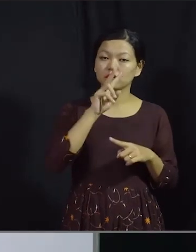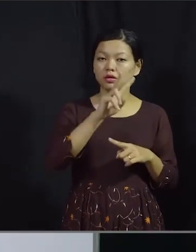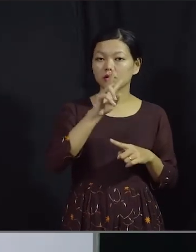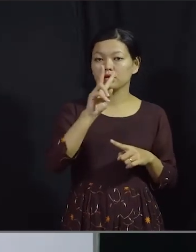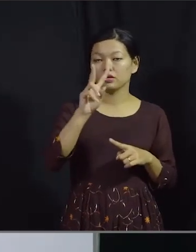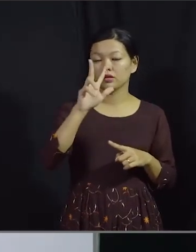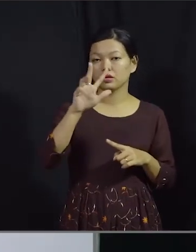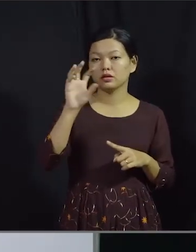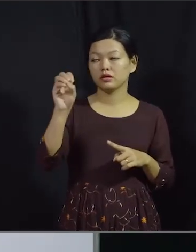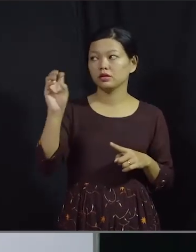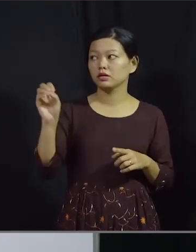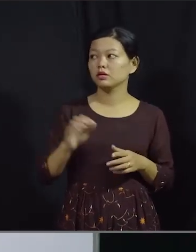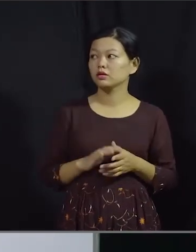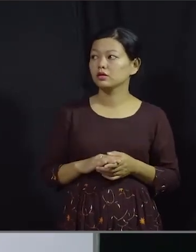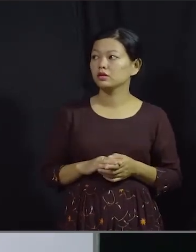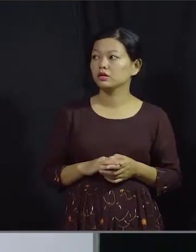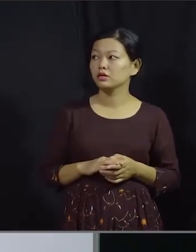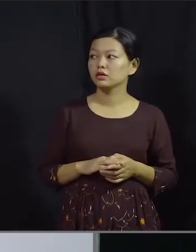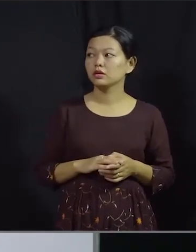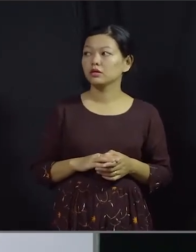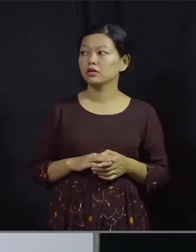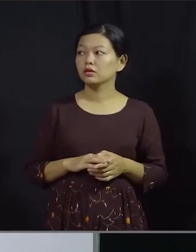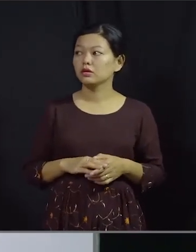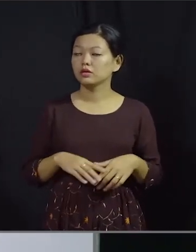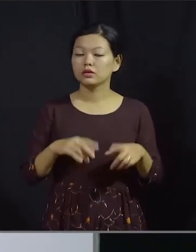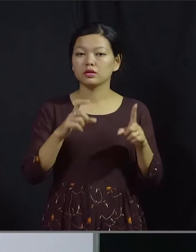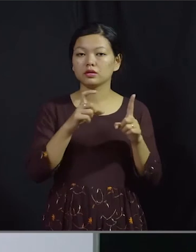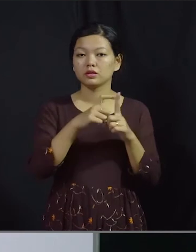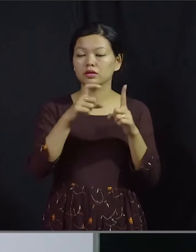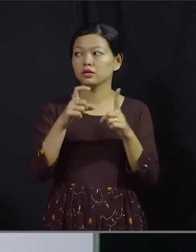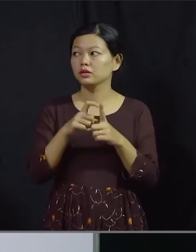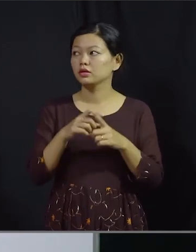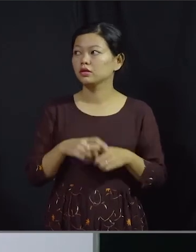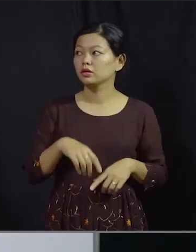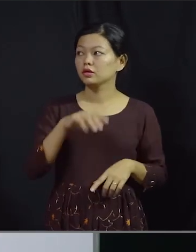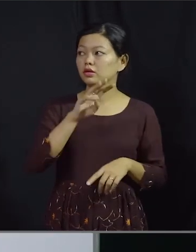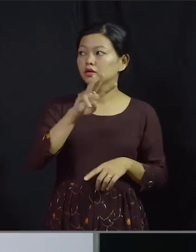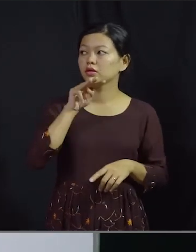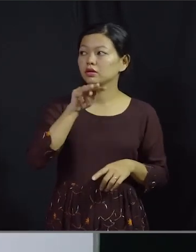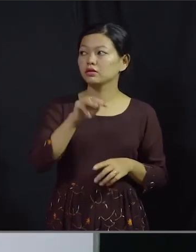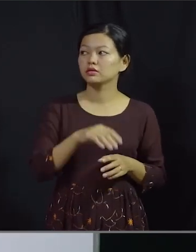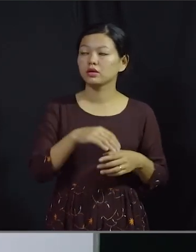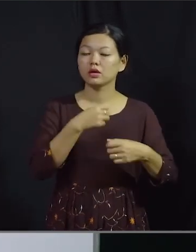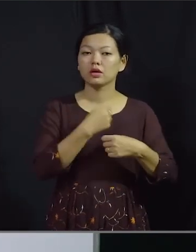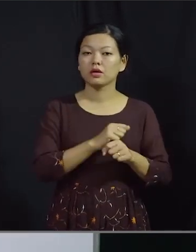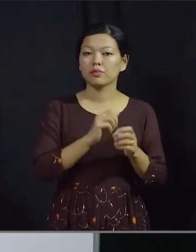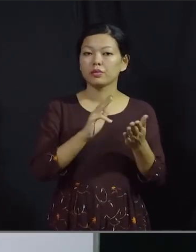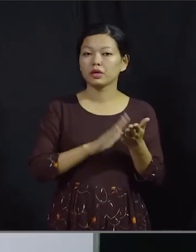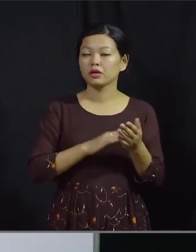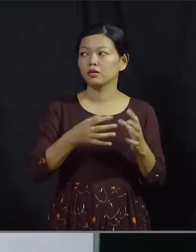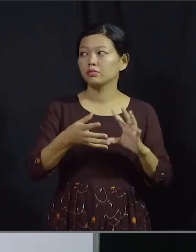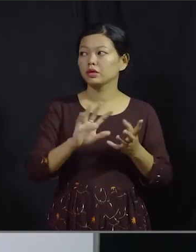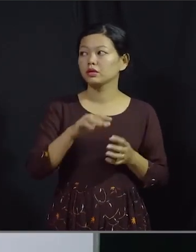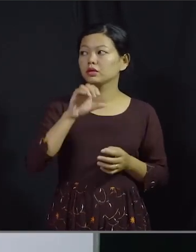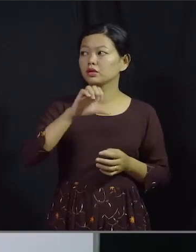22,800, do provision for doubtful debts, that is 3,000, to plant and machinery 9,000,